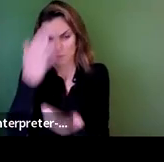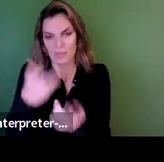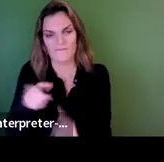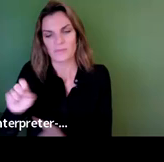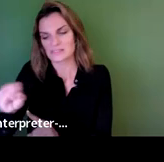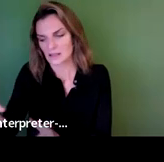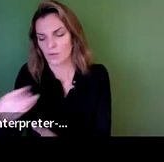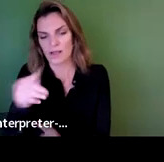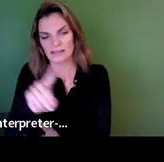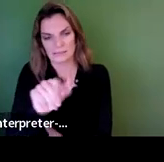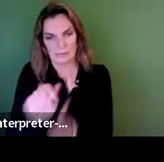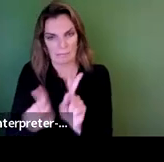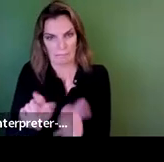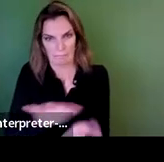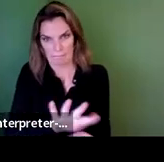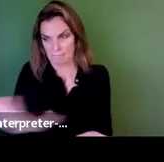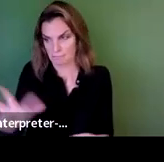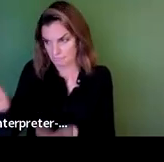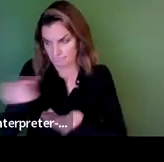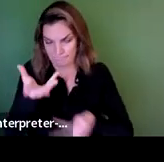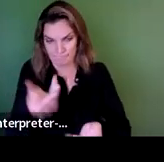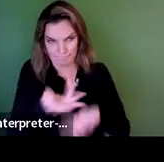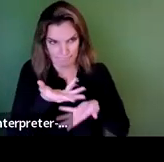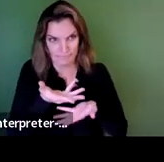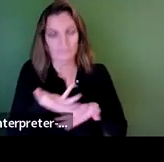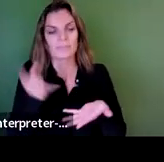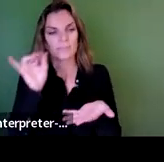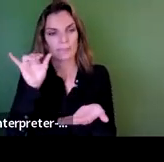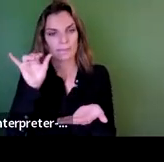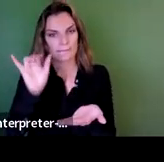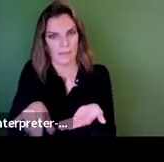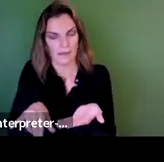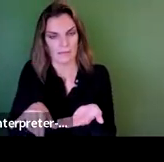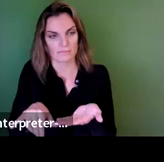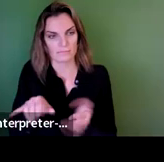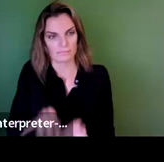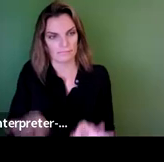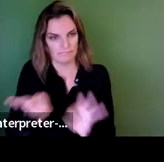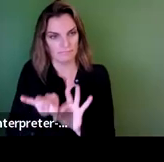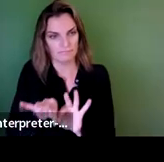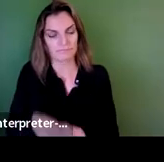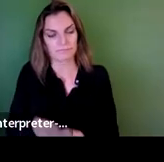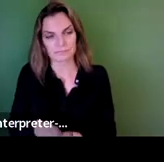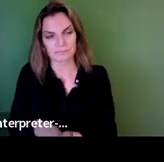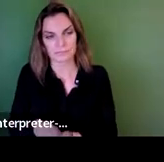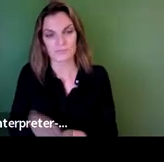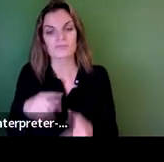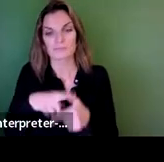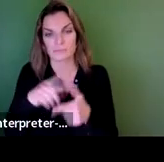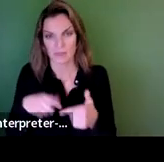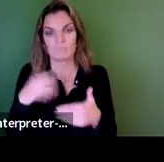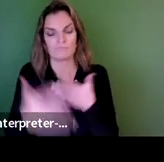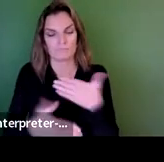throughout the state. That is what will happen as you go into your SPIL